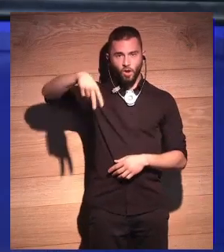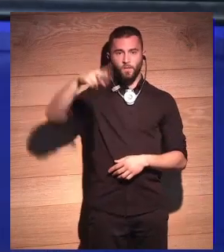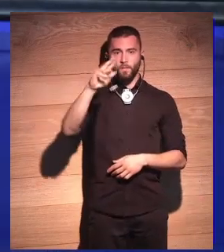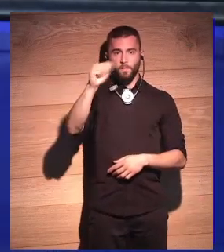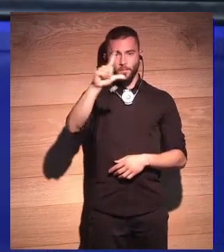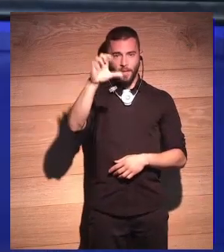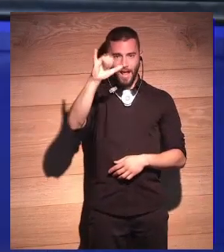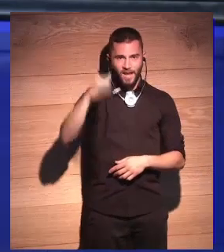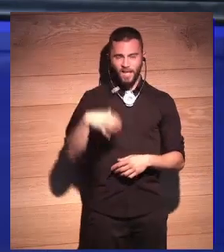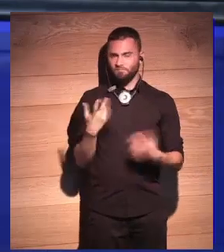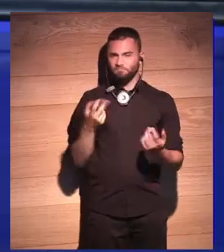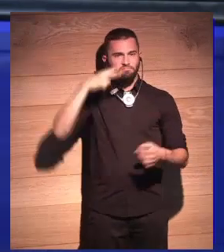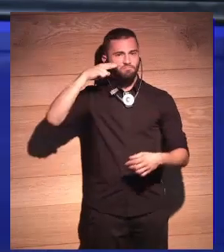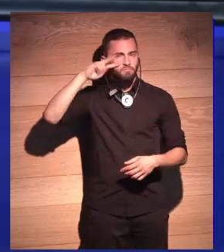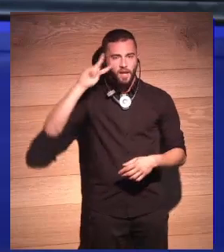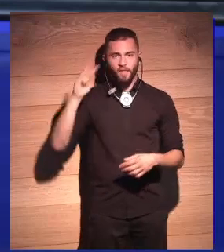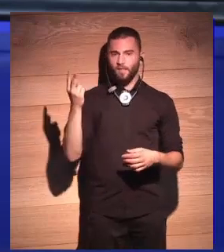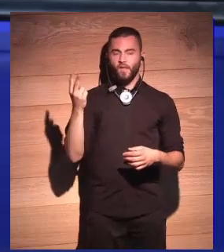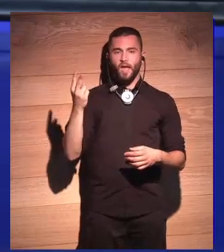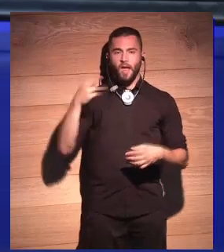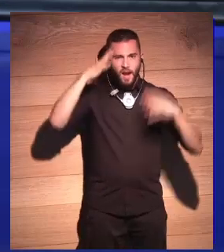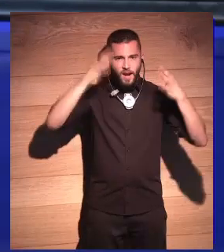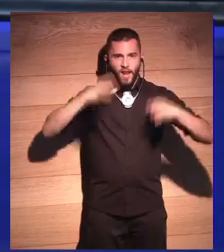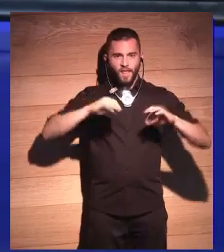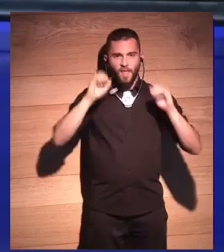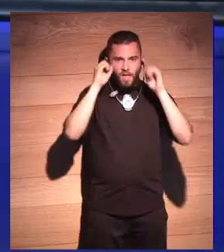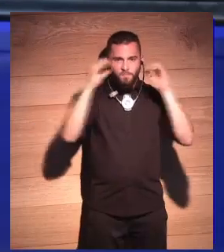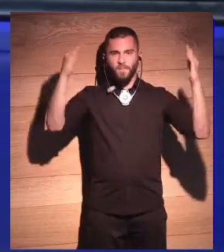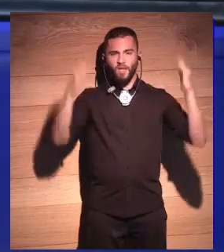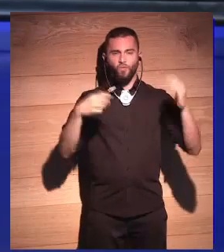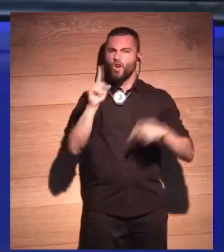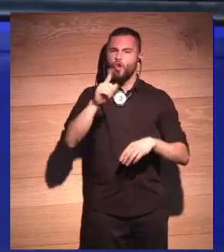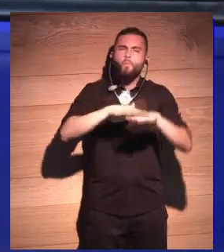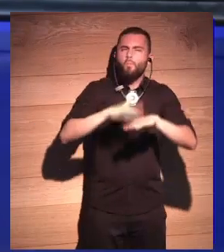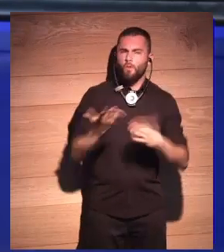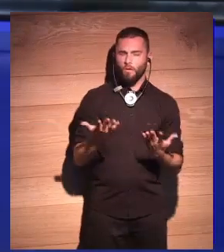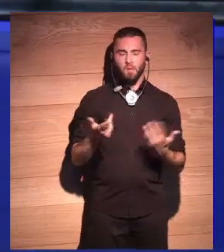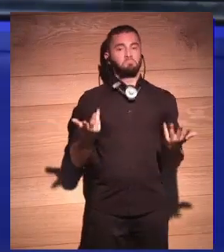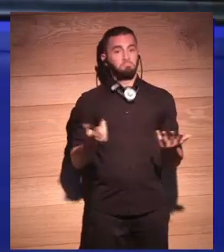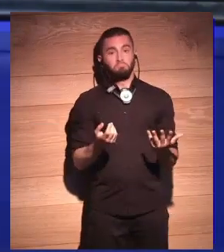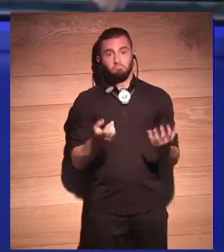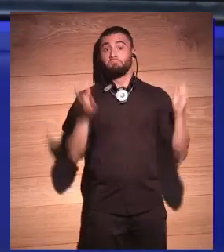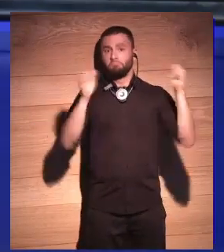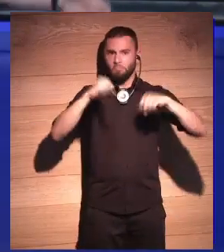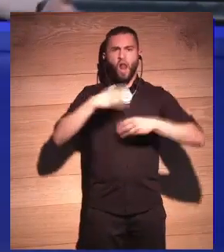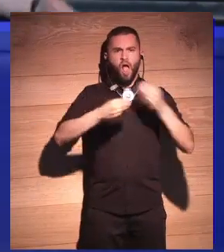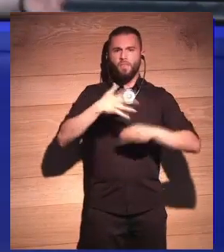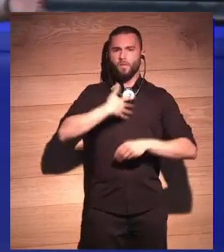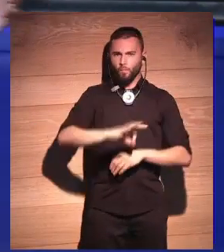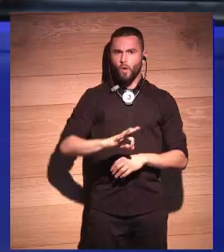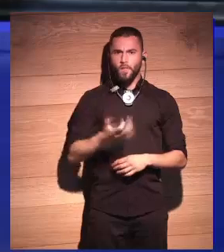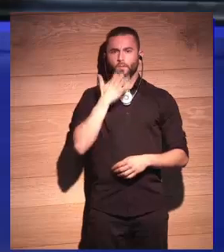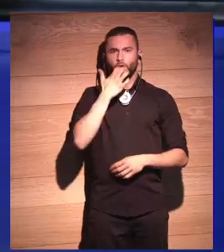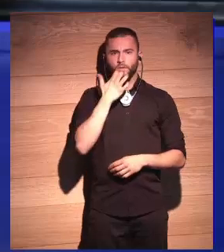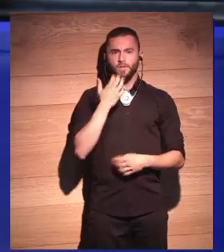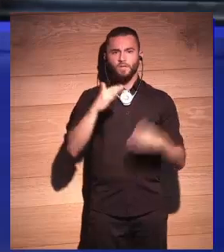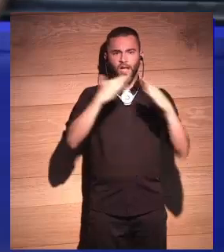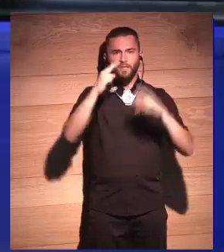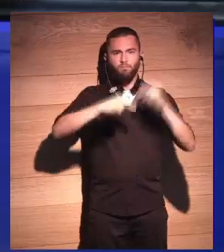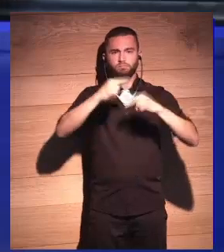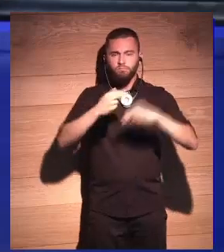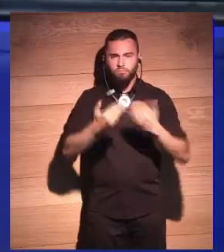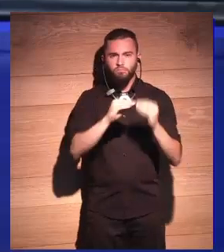very sort of self-referential. We could have said, okay, we can do that. How about we just build the house and let you